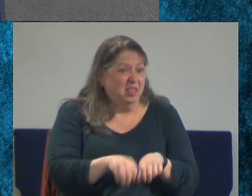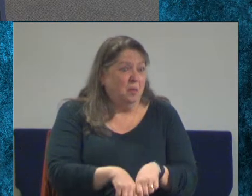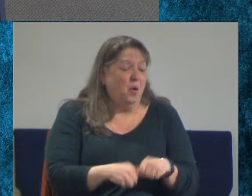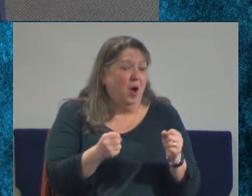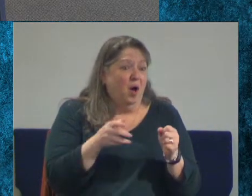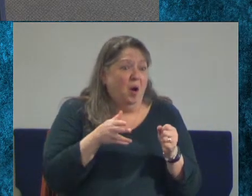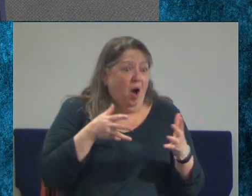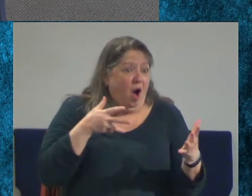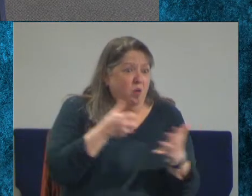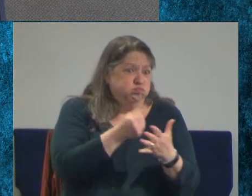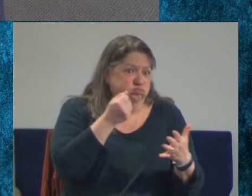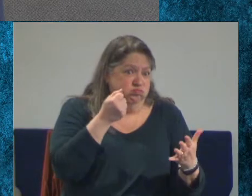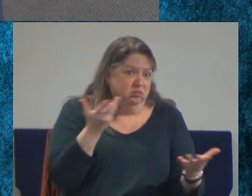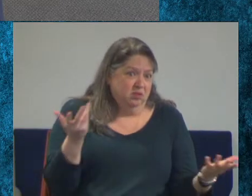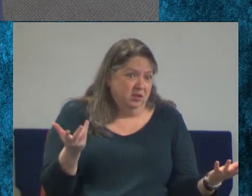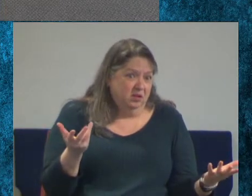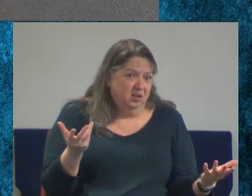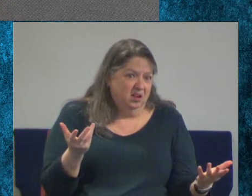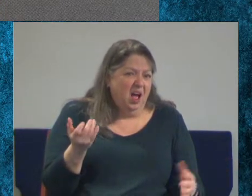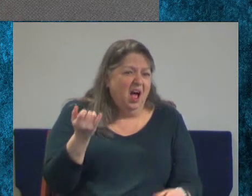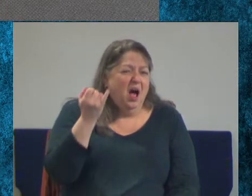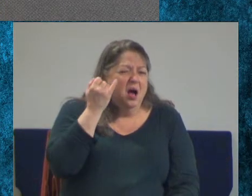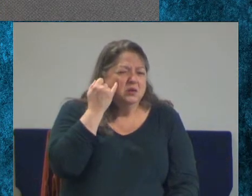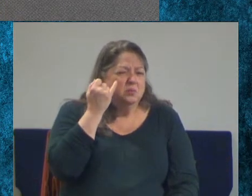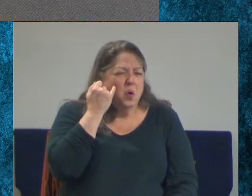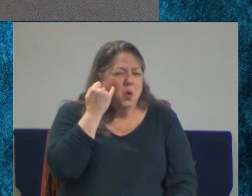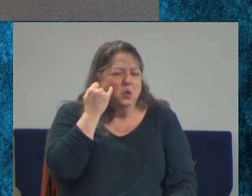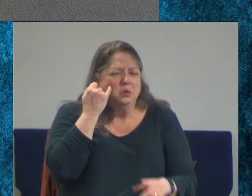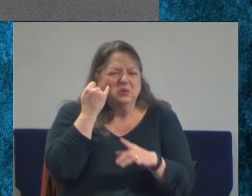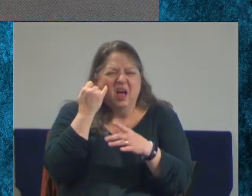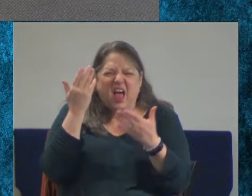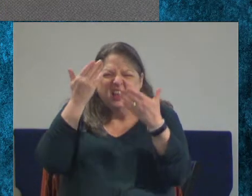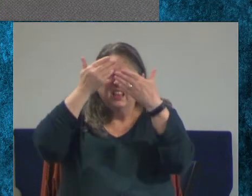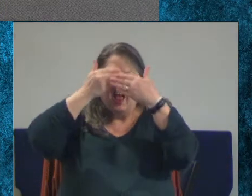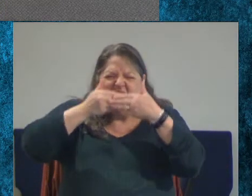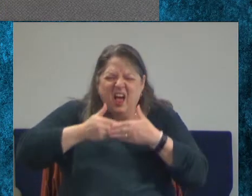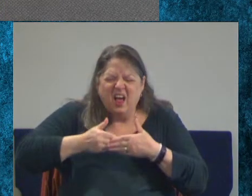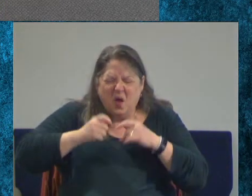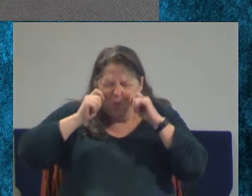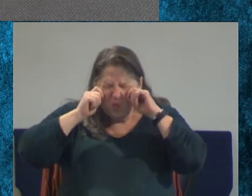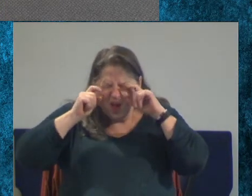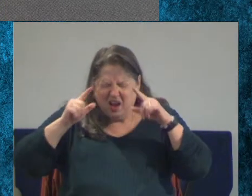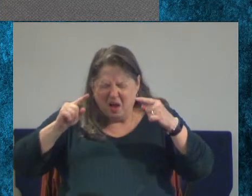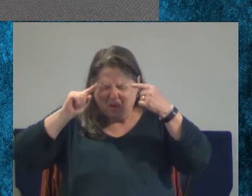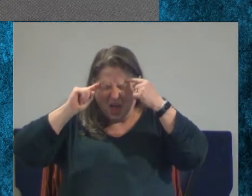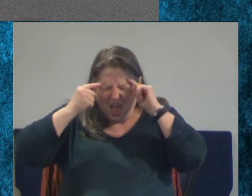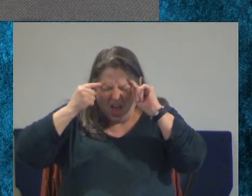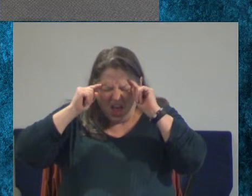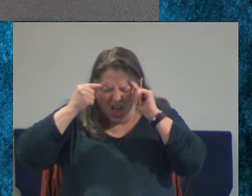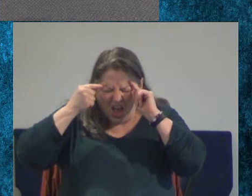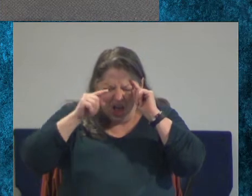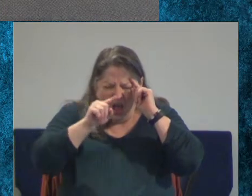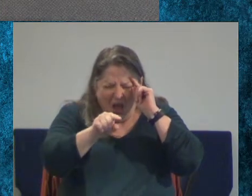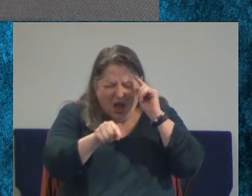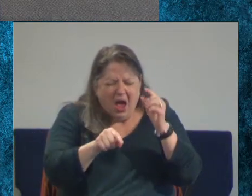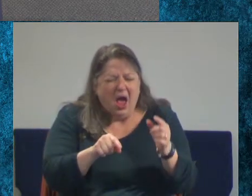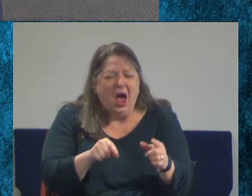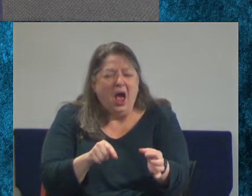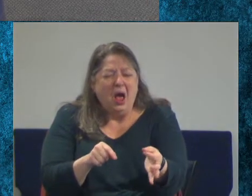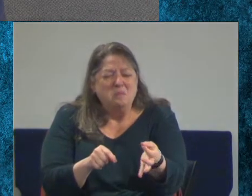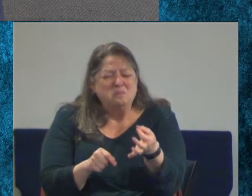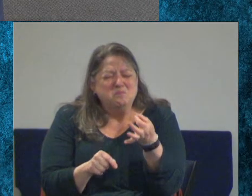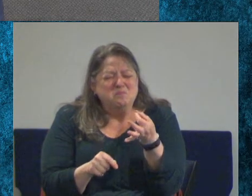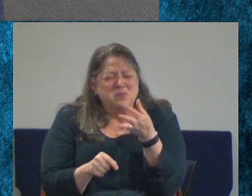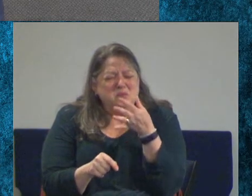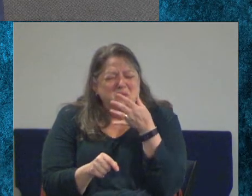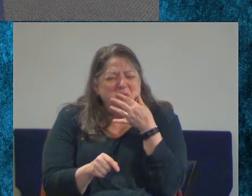If you awaken in the night with a headache and you stumble into the dark bathroom, and in faith take a tablet with you, a